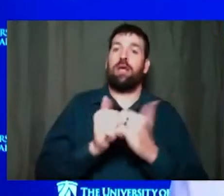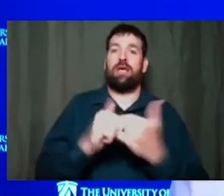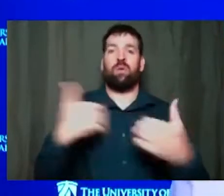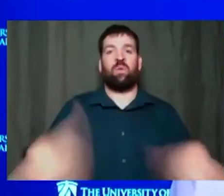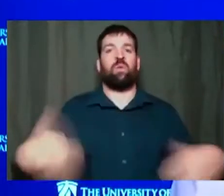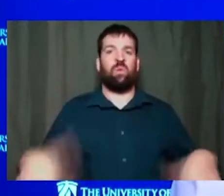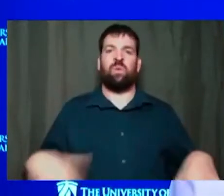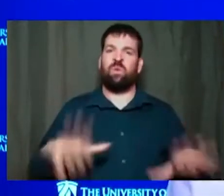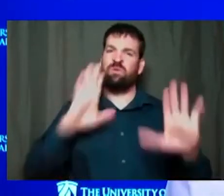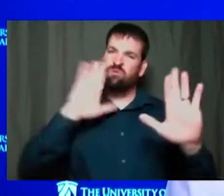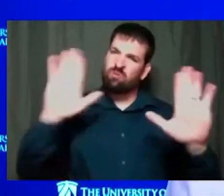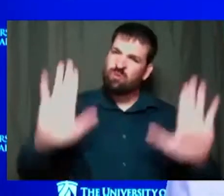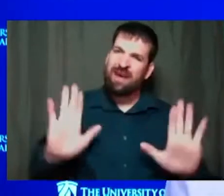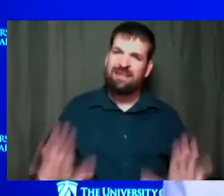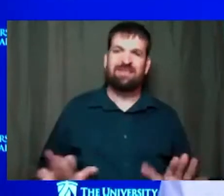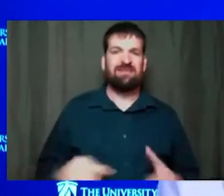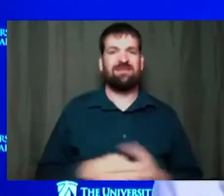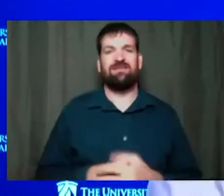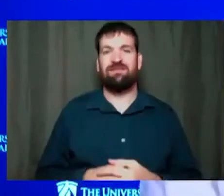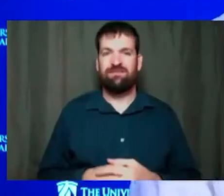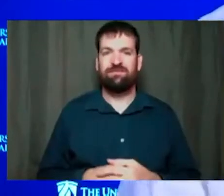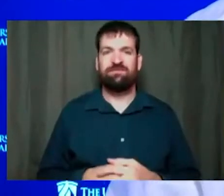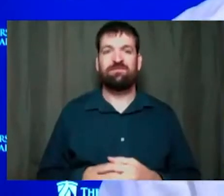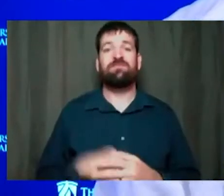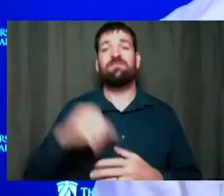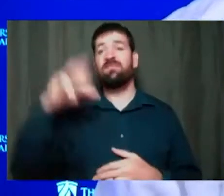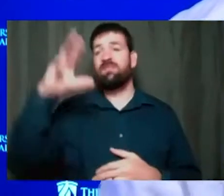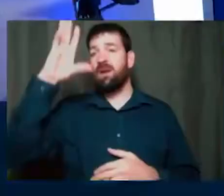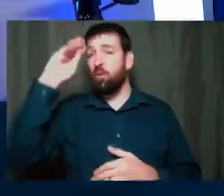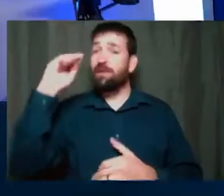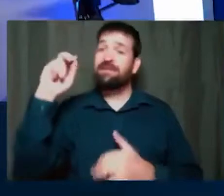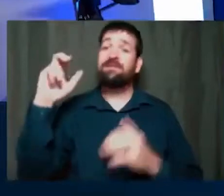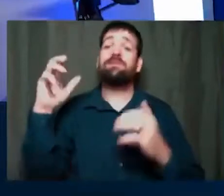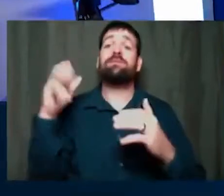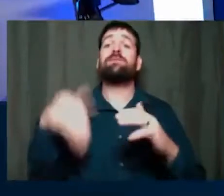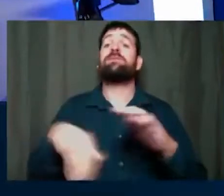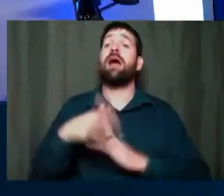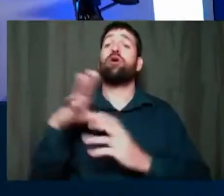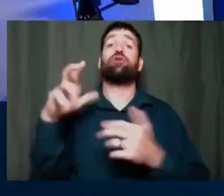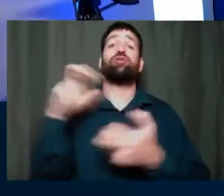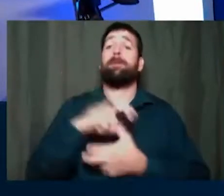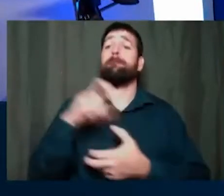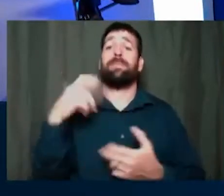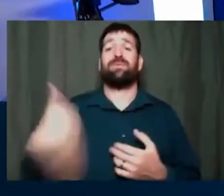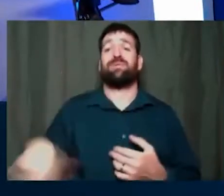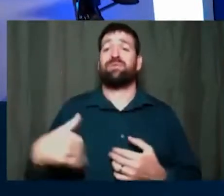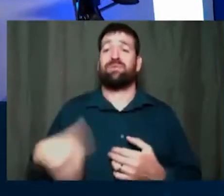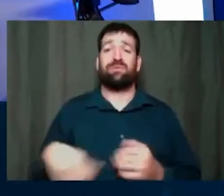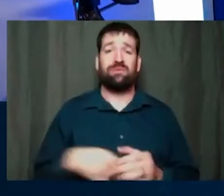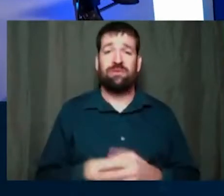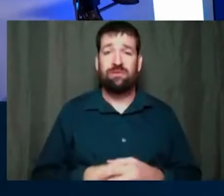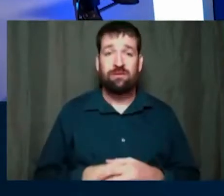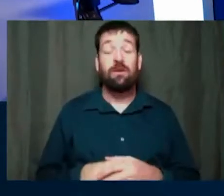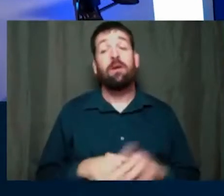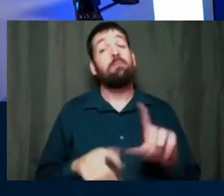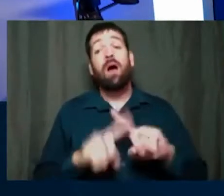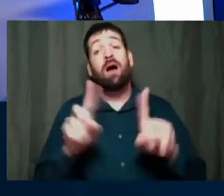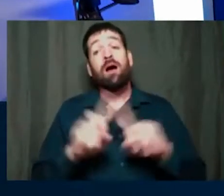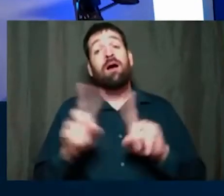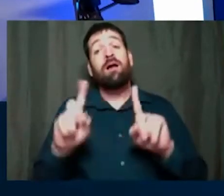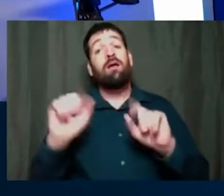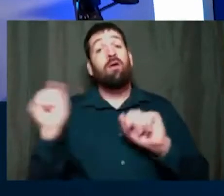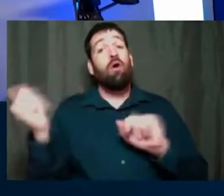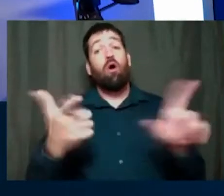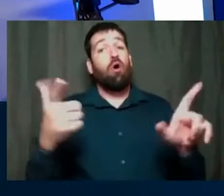Rockers That's a big won boys soccer championship. Our You're a little soccer guys are biased here. about that. Well, Well, so- he's a rock. Aren't you a But Rockers all those Yeah. activities are outdoors, and I